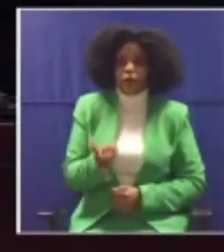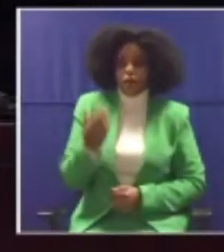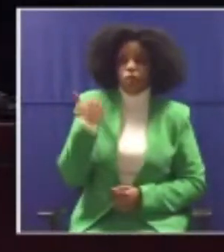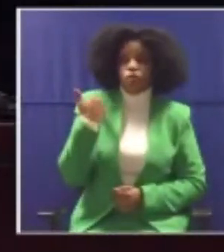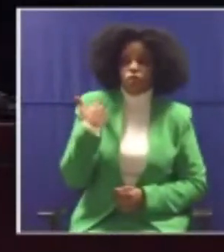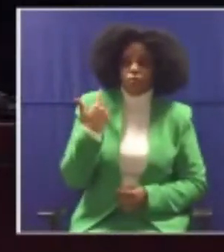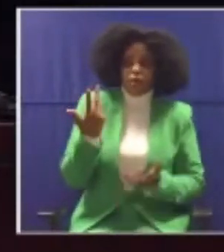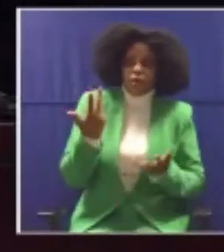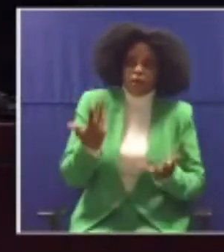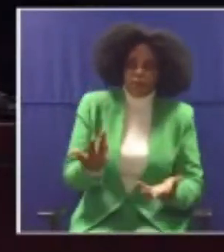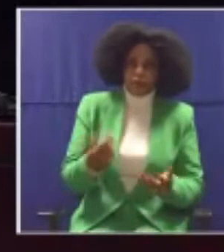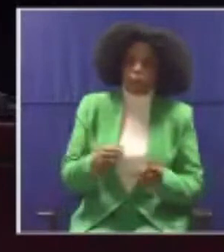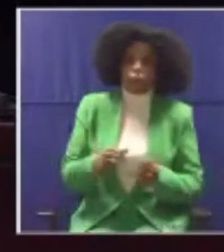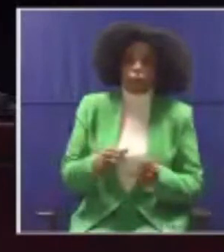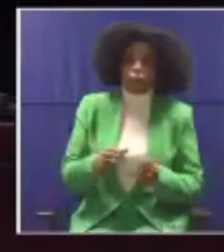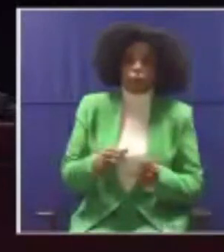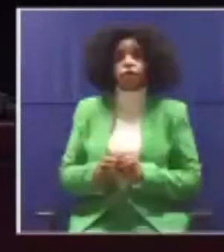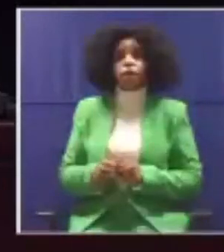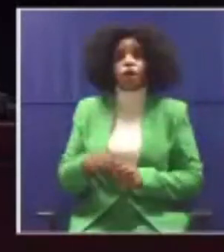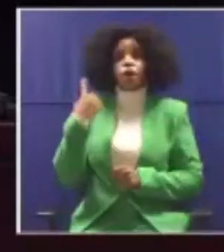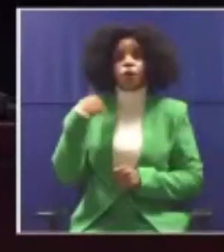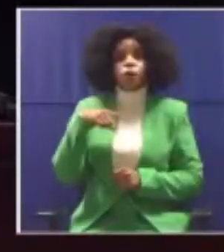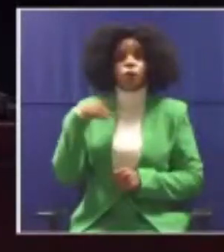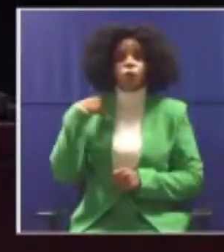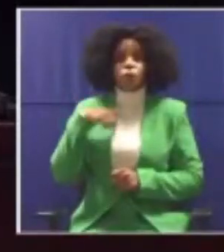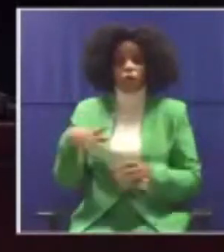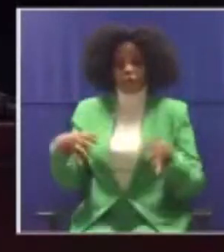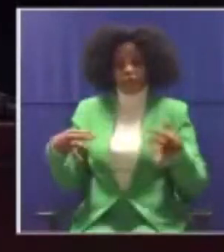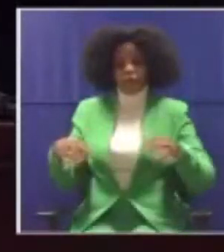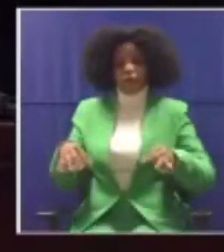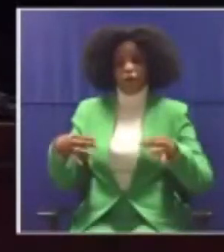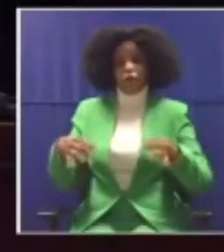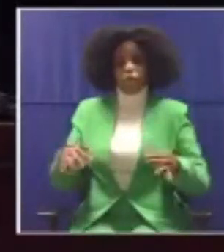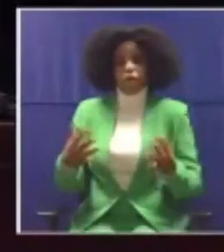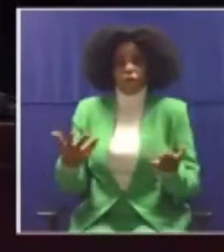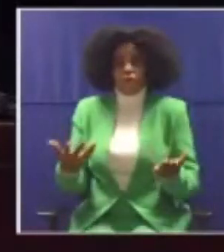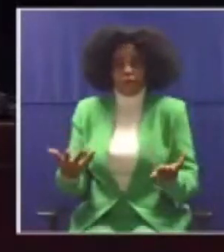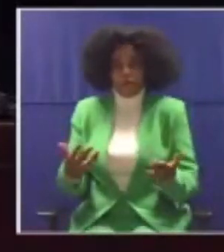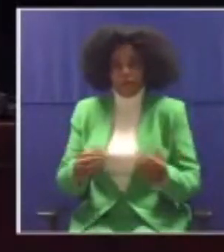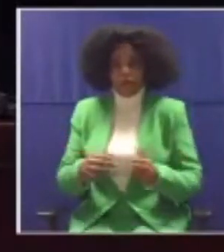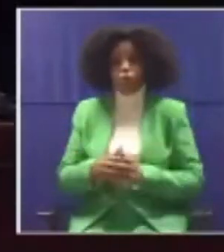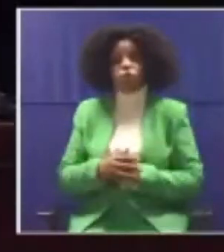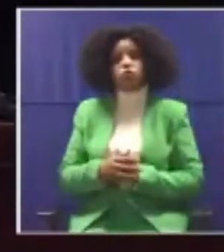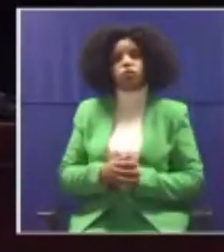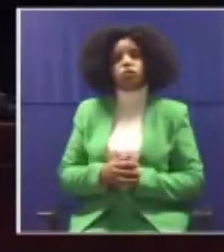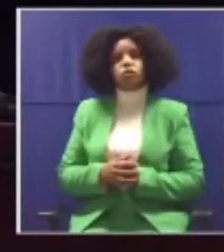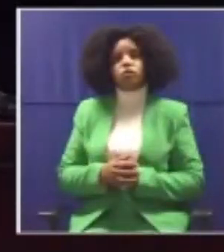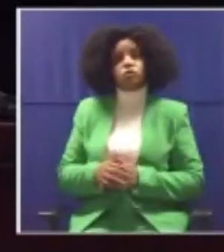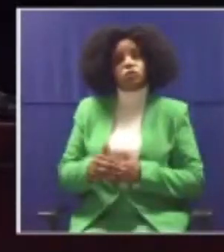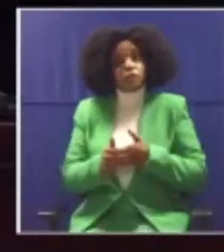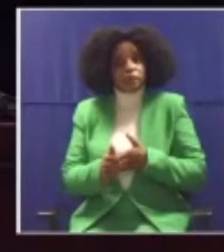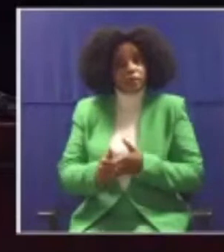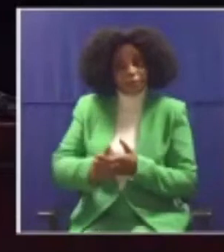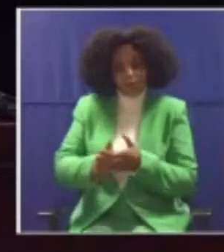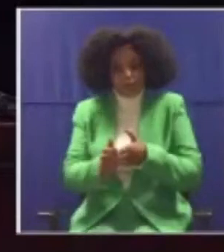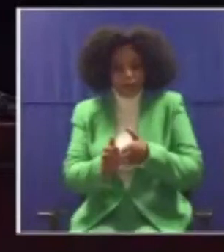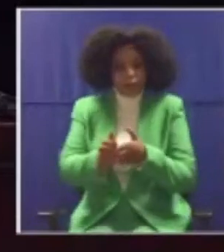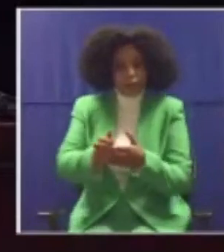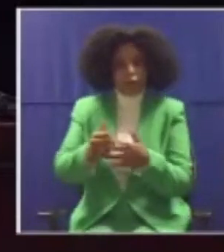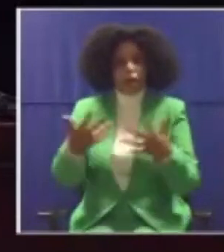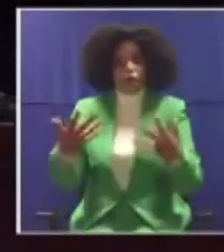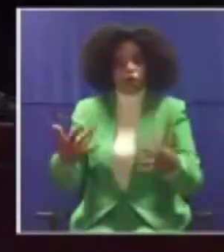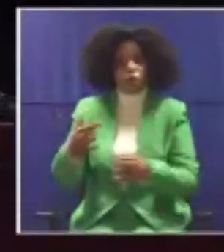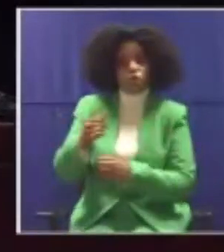asking or seek to deal with. Firstly, is to provide guidelines and strategies for promoting family